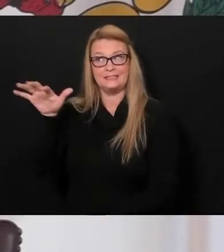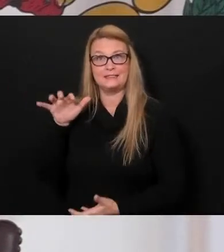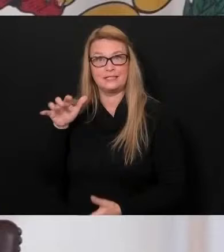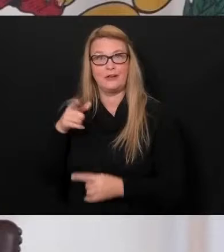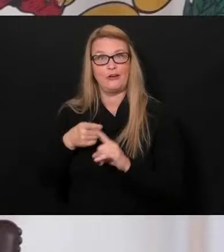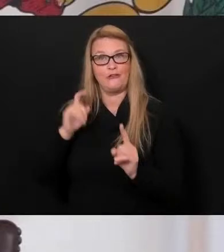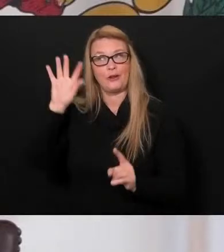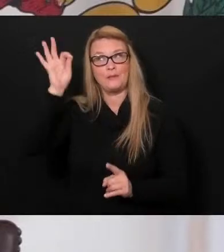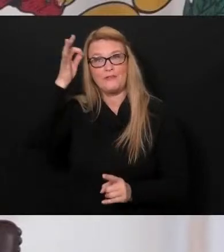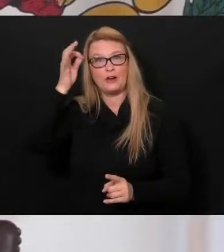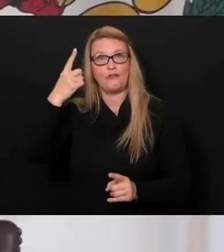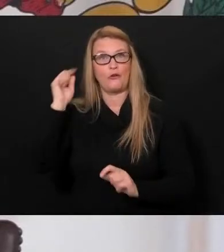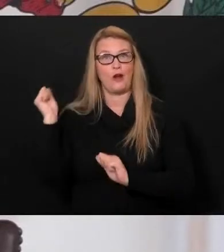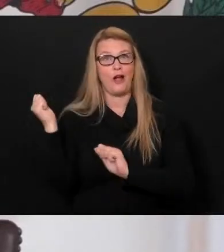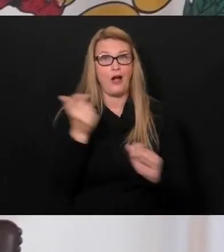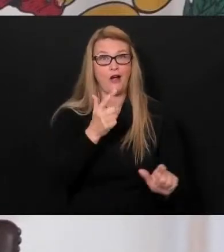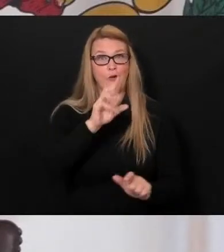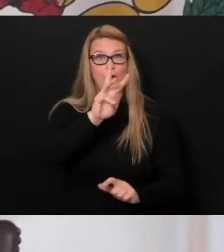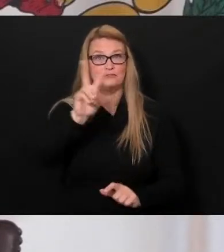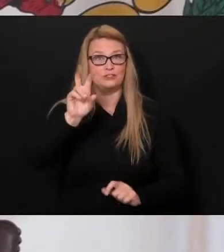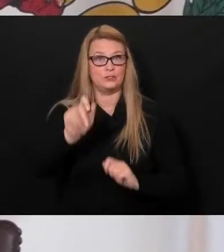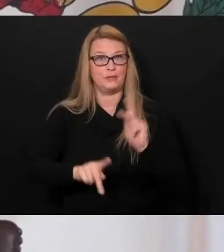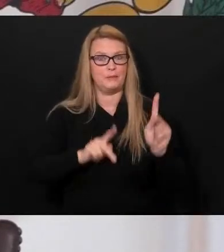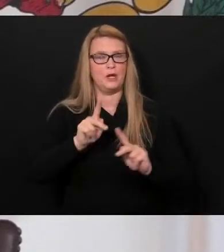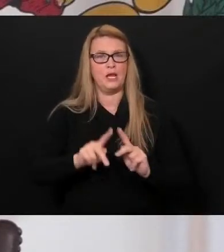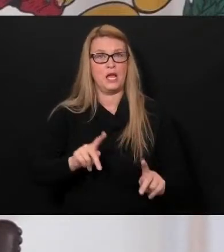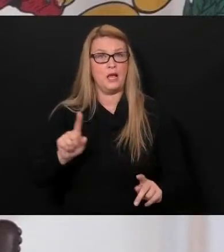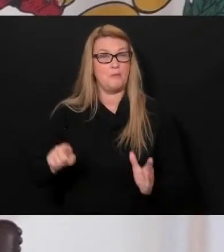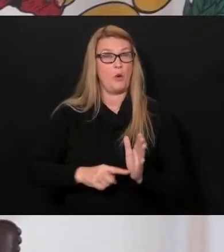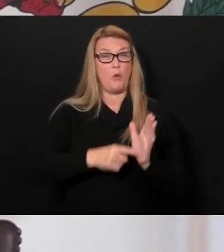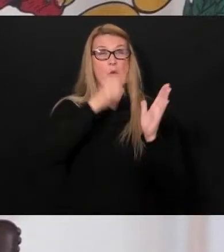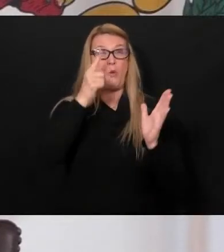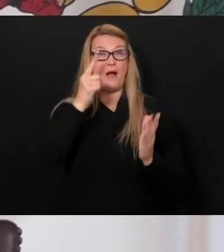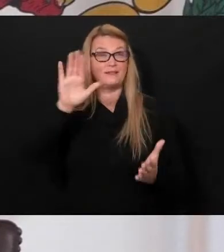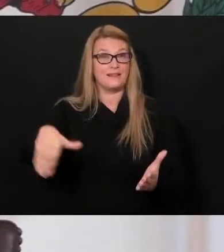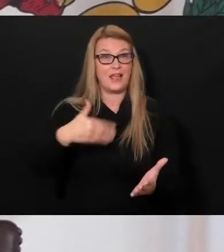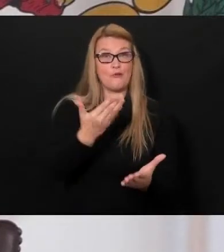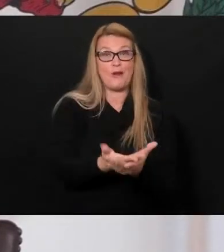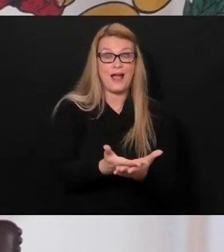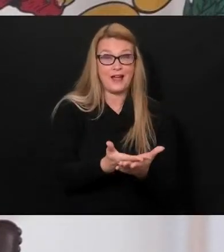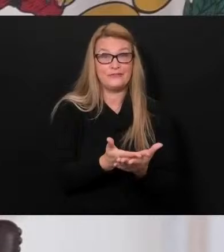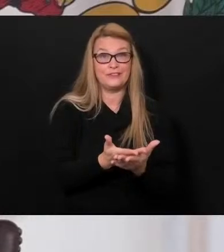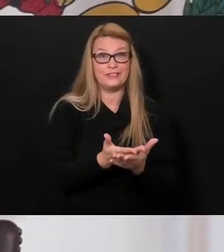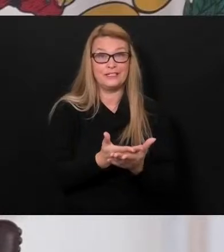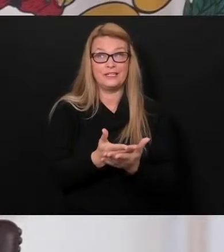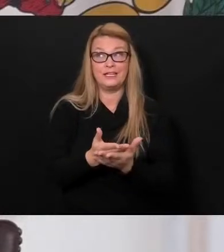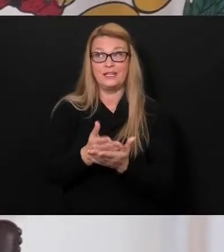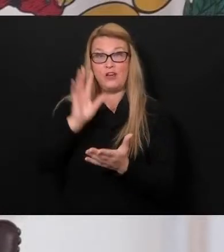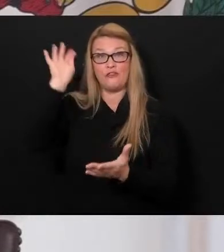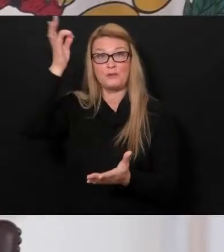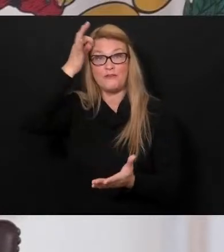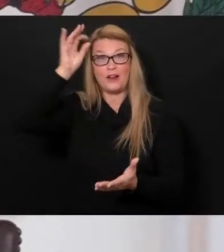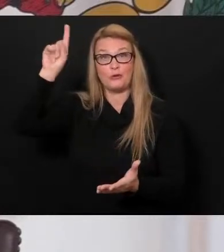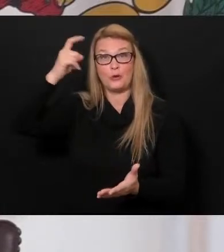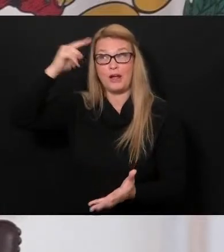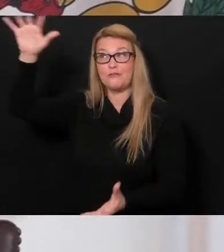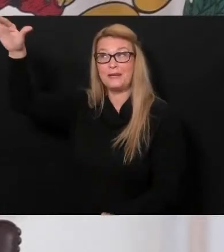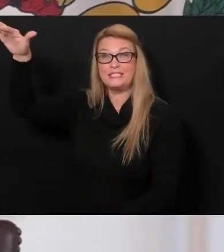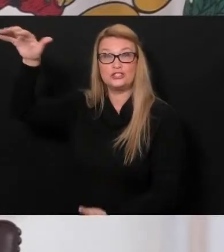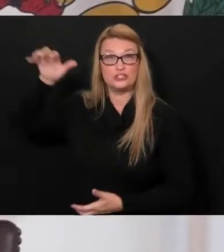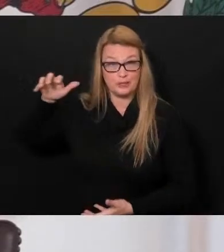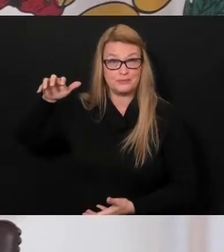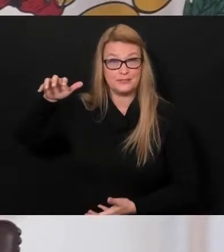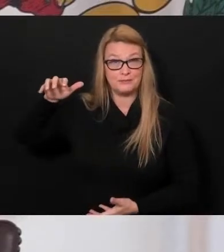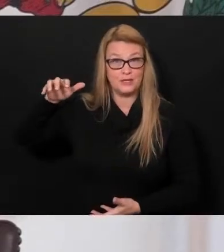Virginians right now, but as soon as we continue to receive doses, from the federal government, we will get them out and get them